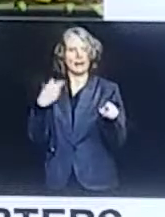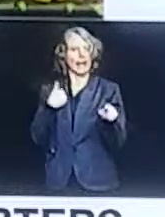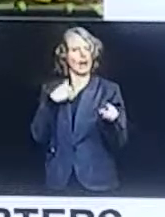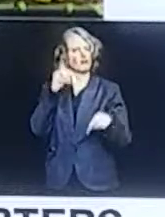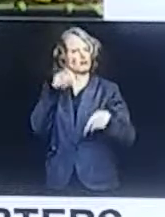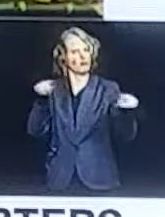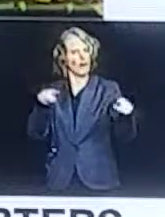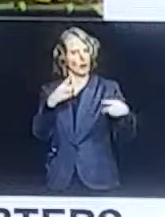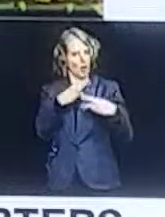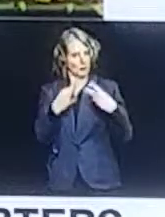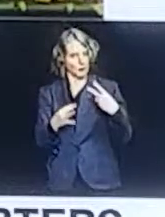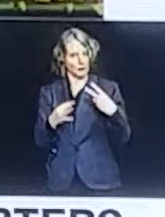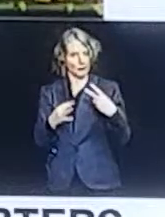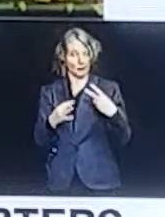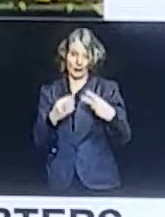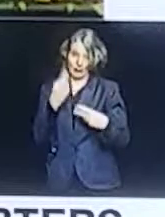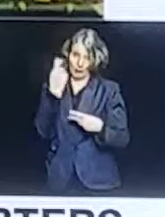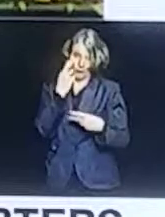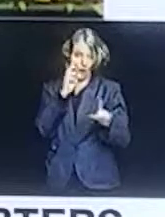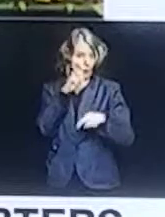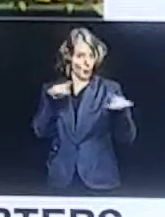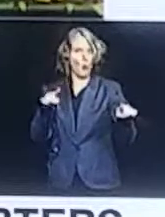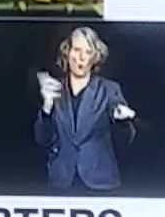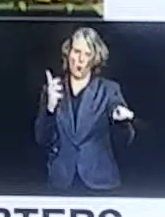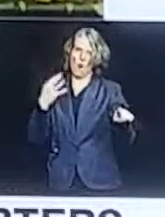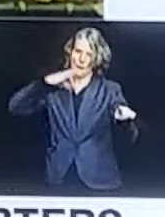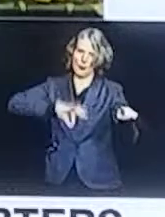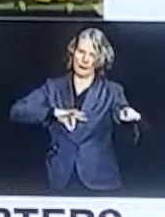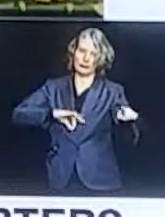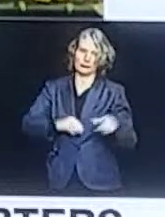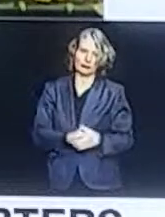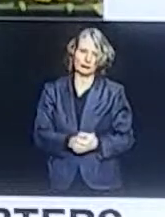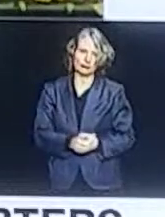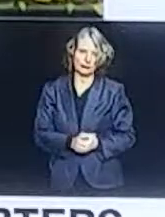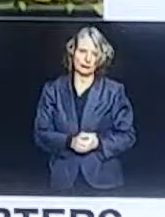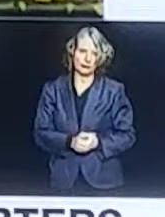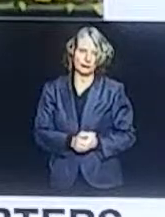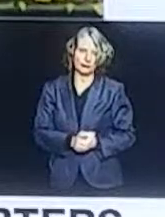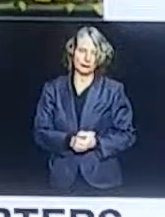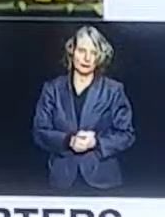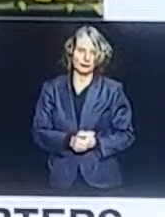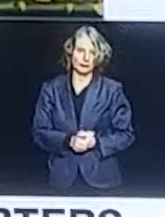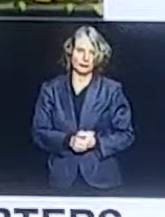approach, because as always, diversity is a good rule of thumb to follow.